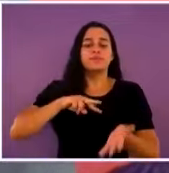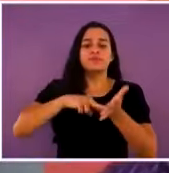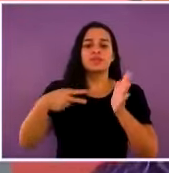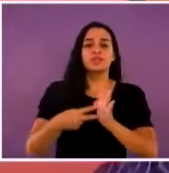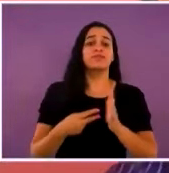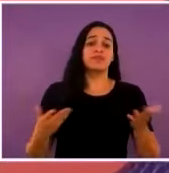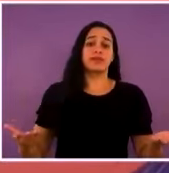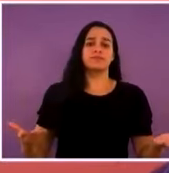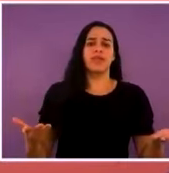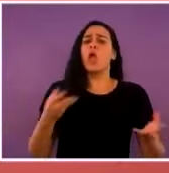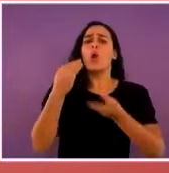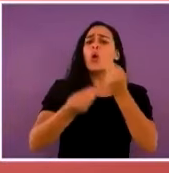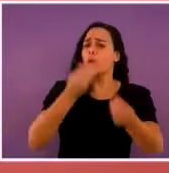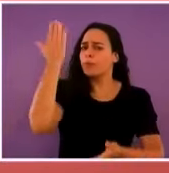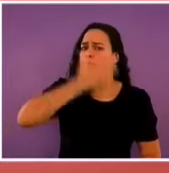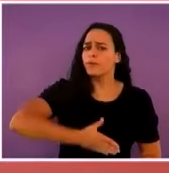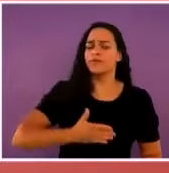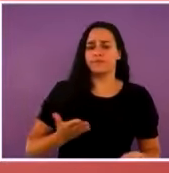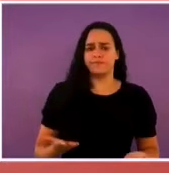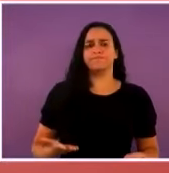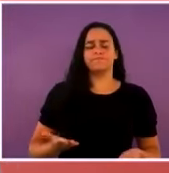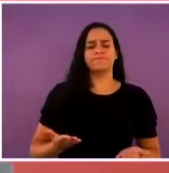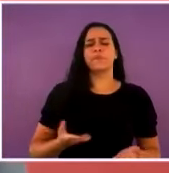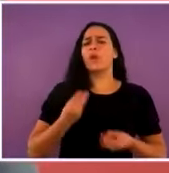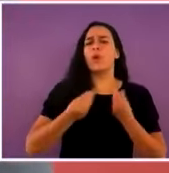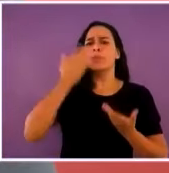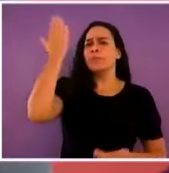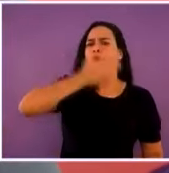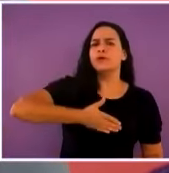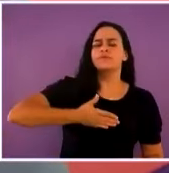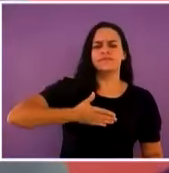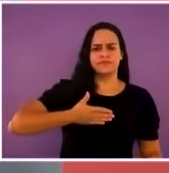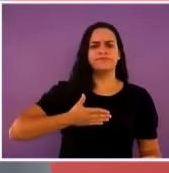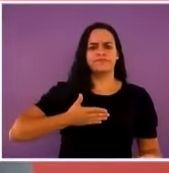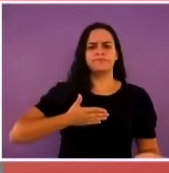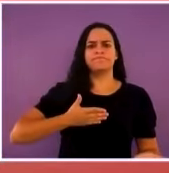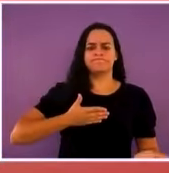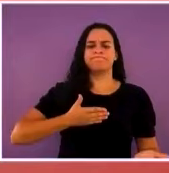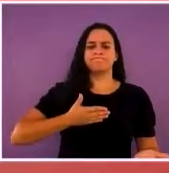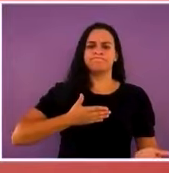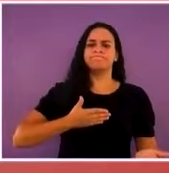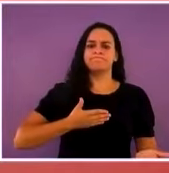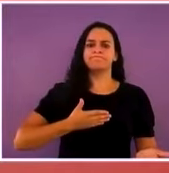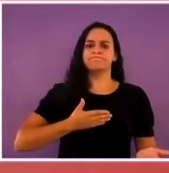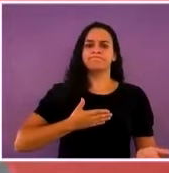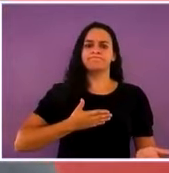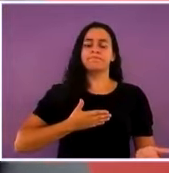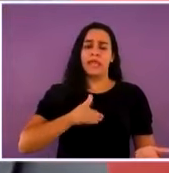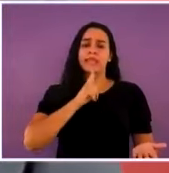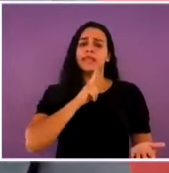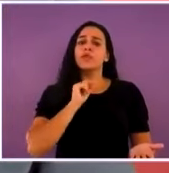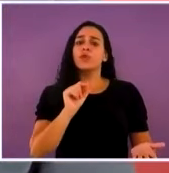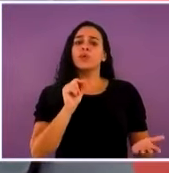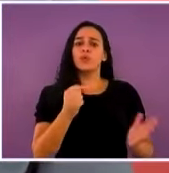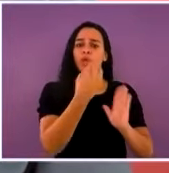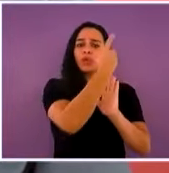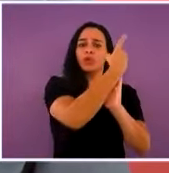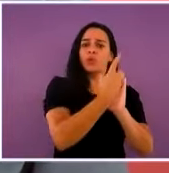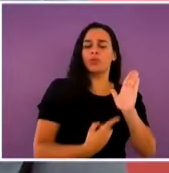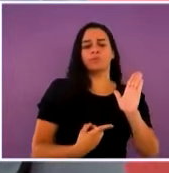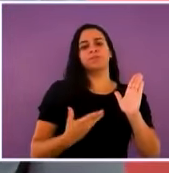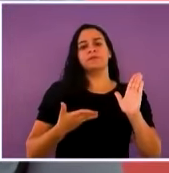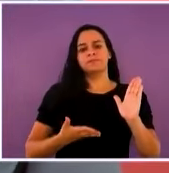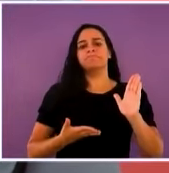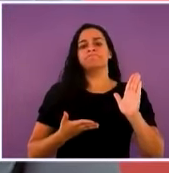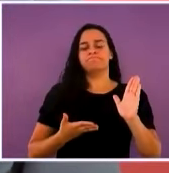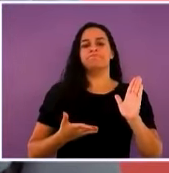prova disso is that in the document, if you can go next, please. Você vê isso no